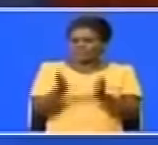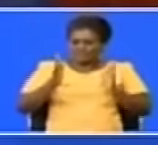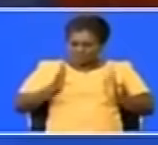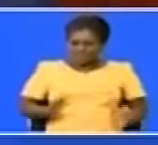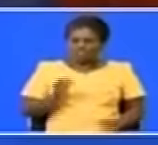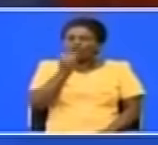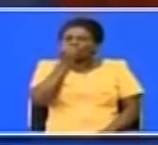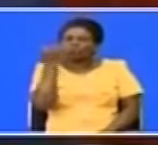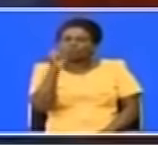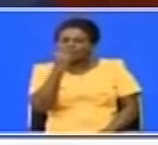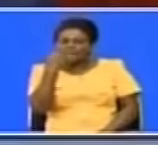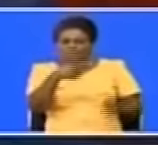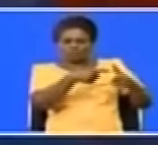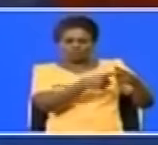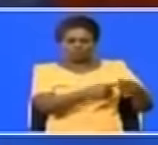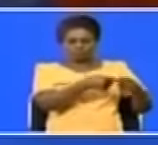Mumias Sugar.